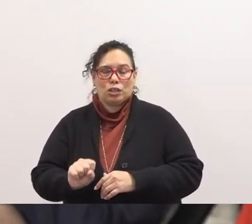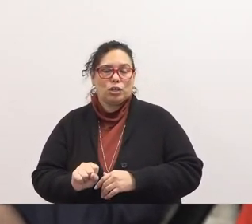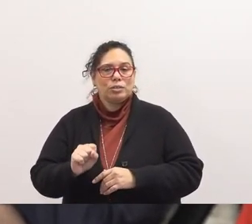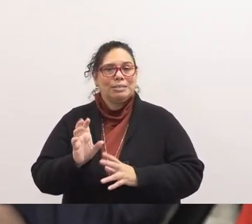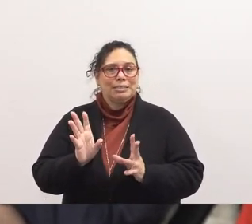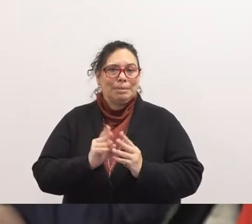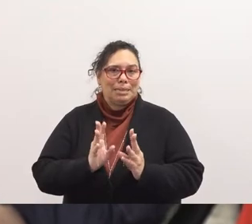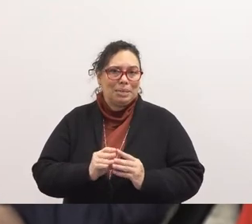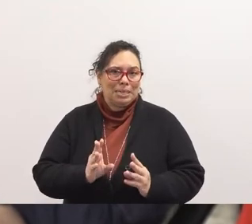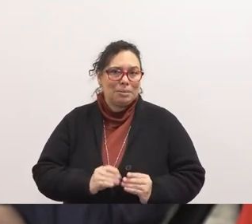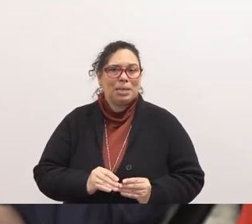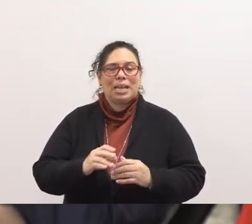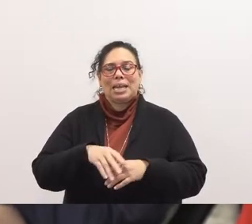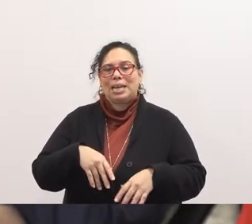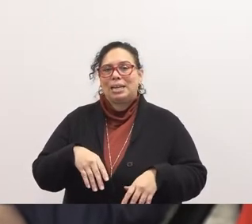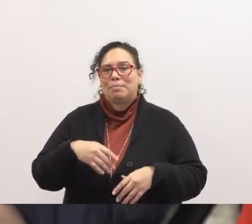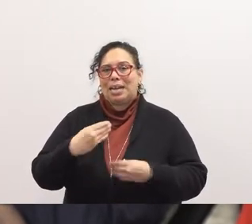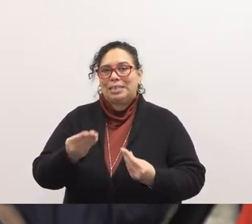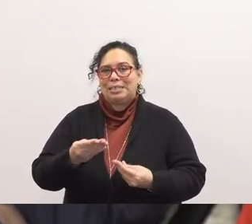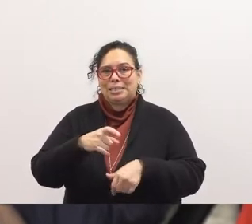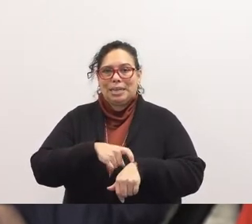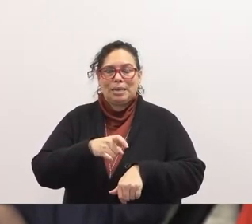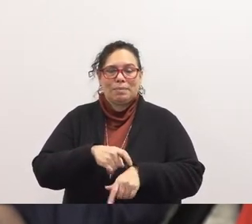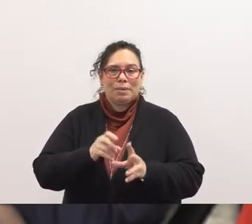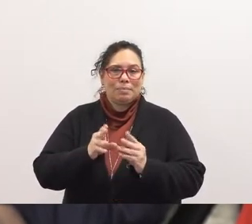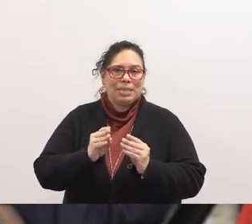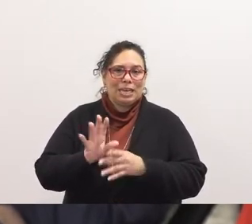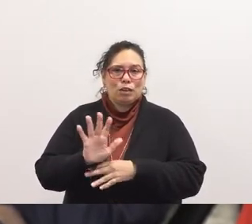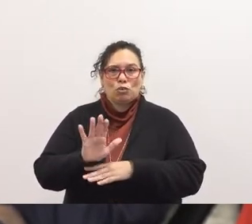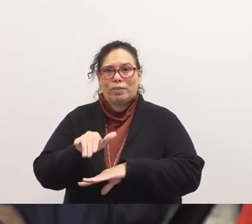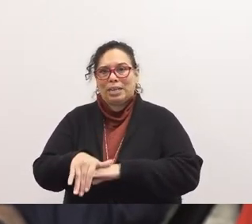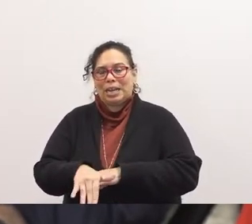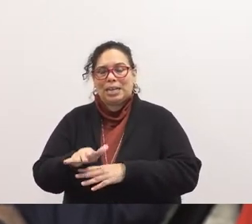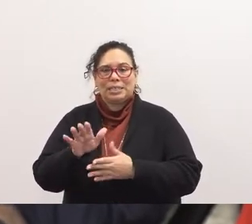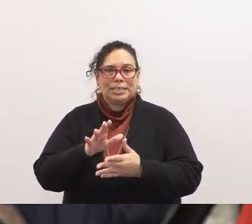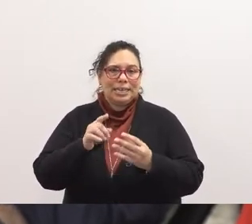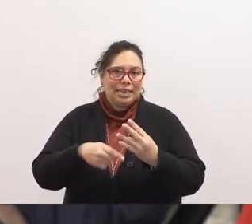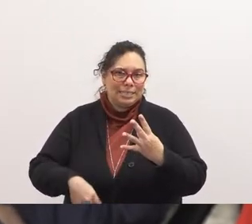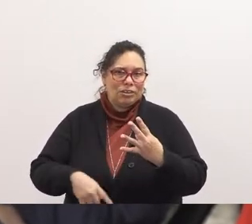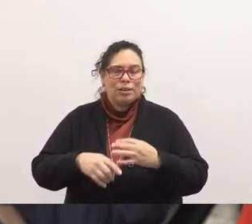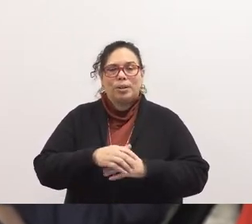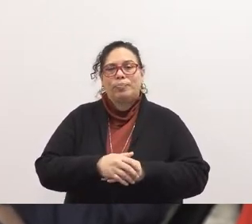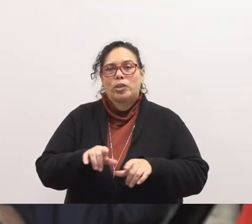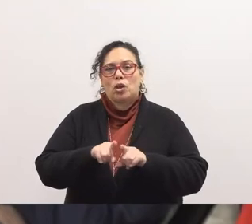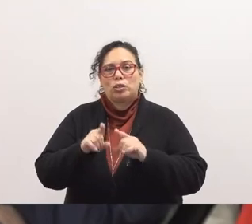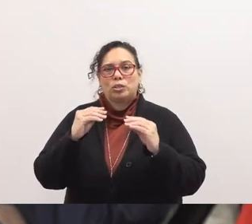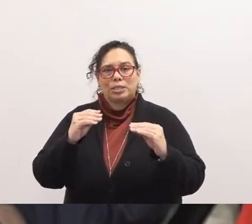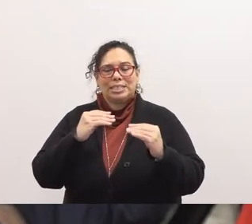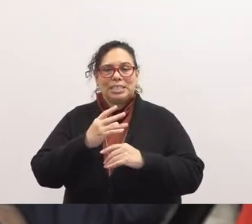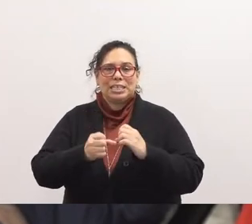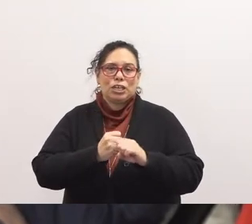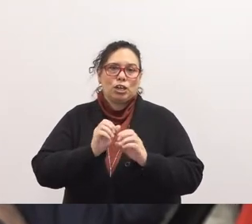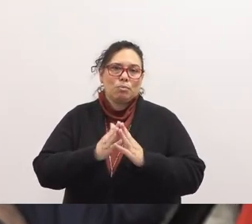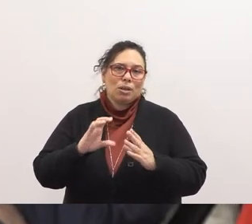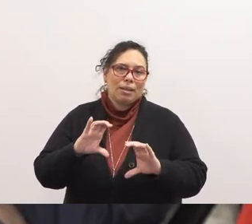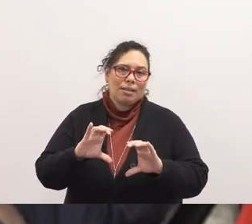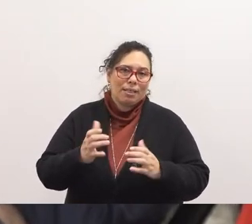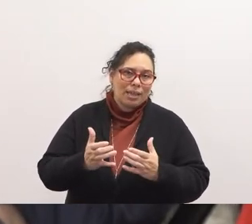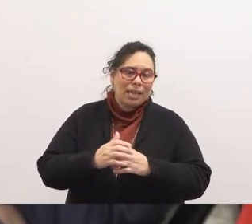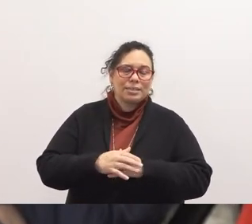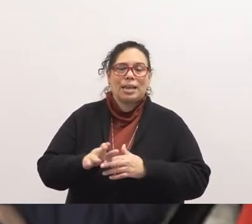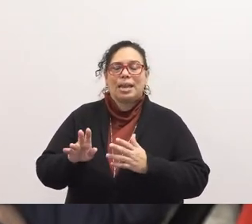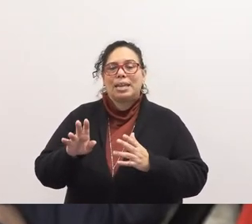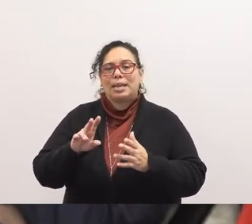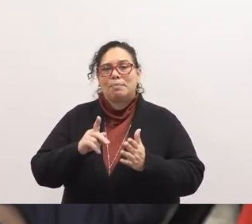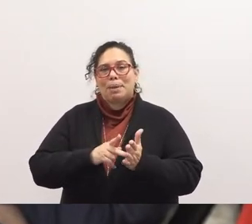regularly, for which I give my time for meetings, fundraisers, movie nights on campus, etc. I also teach the yearbook class. I get paid for my